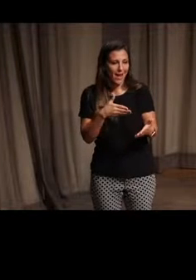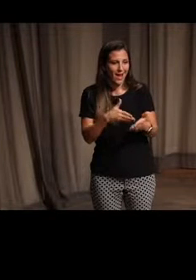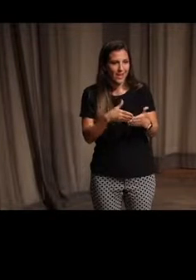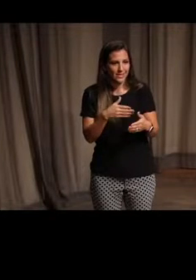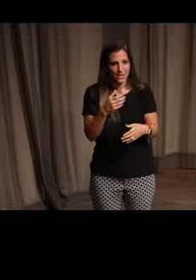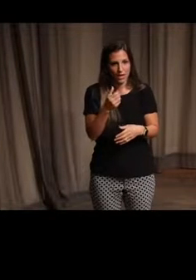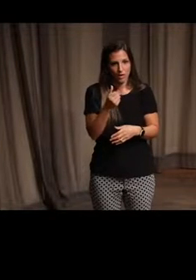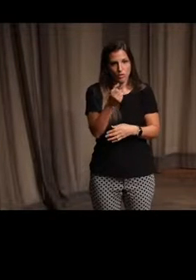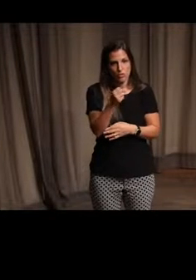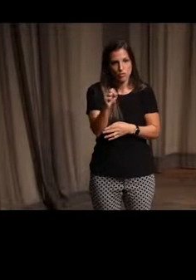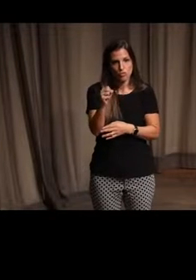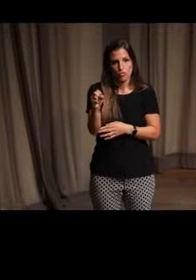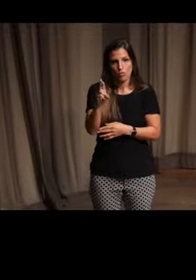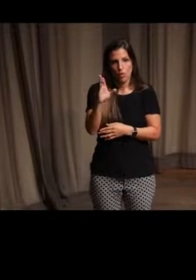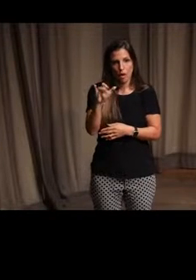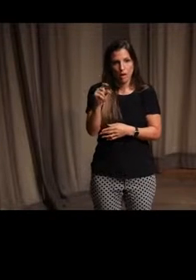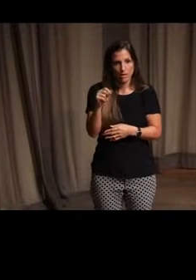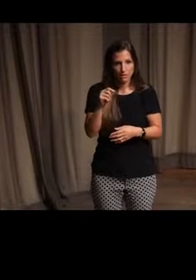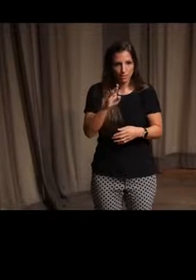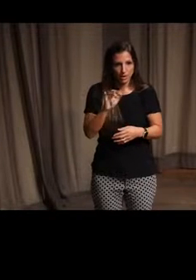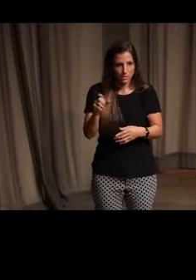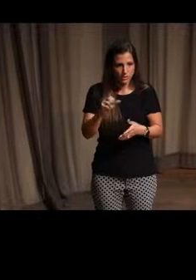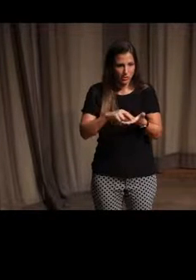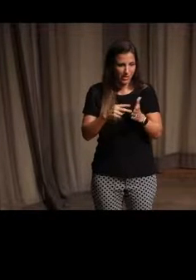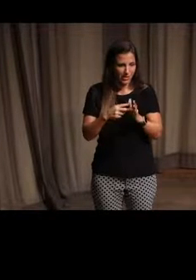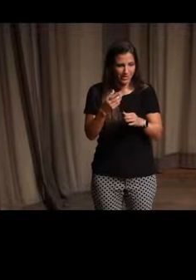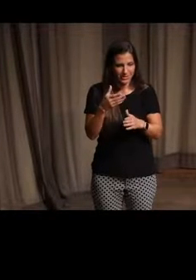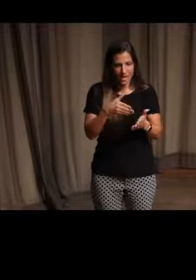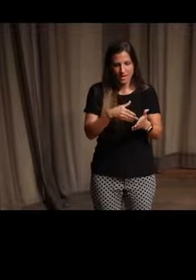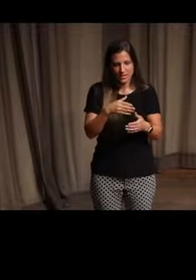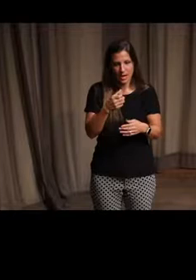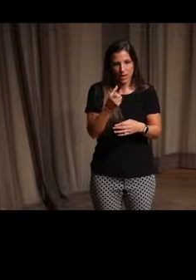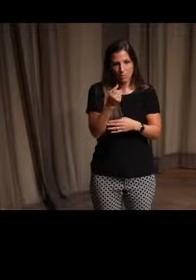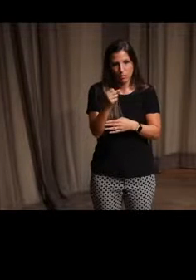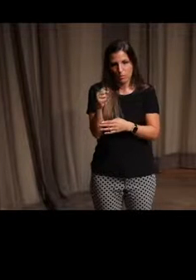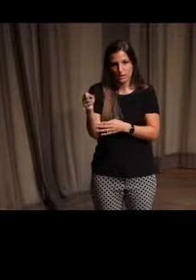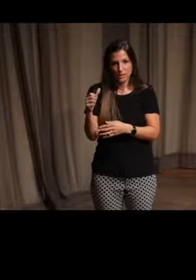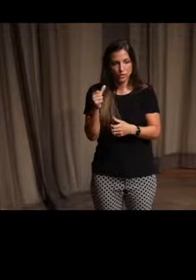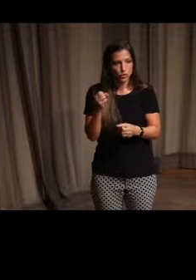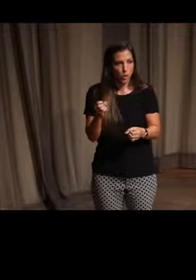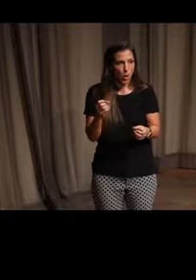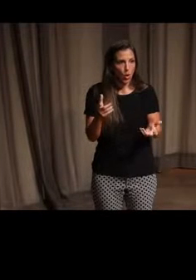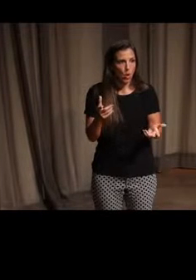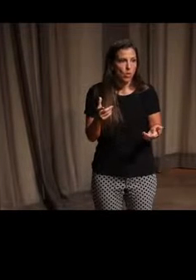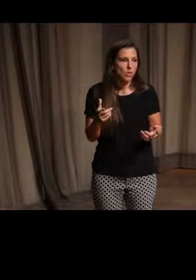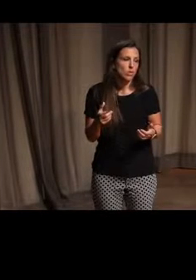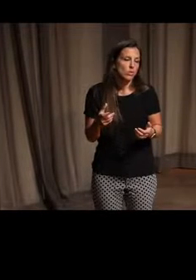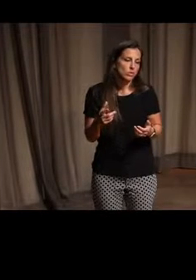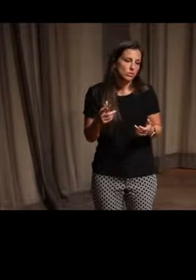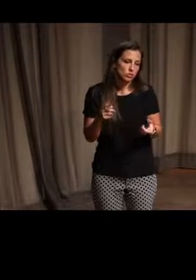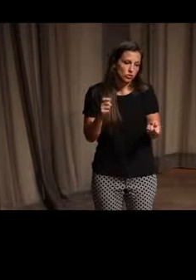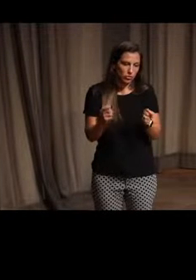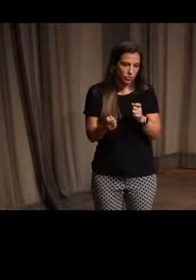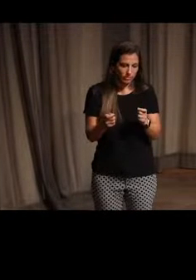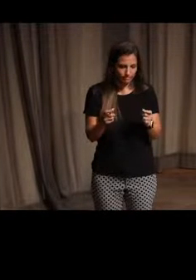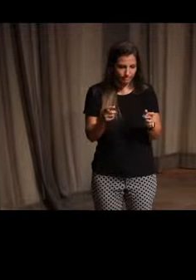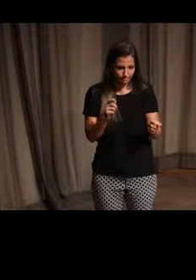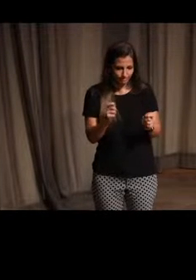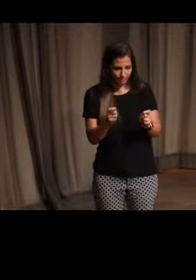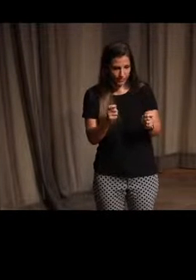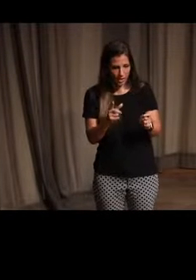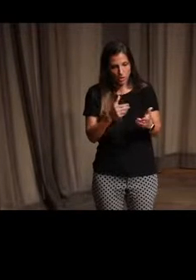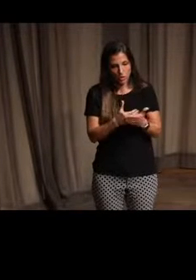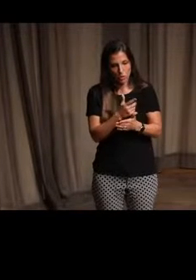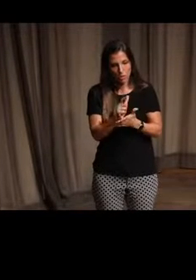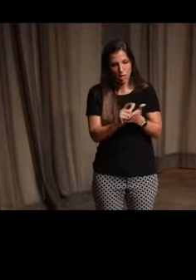anti-riot bills, which are really anti-protest bills. So in order to kind of subvert these new laws, we have